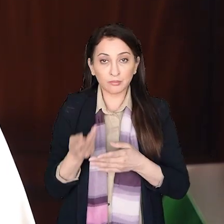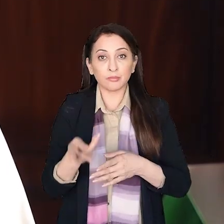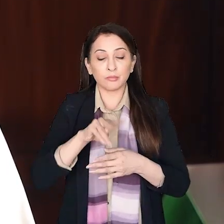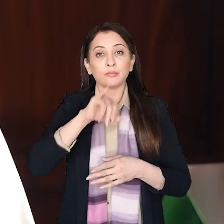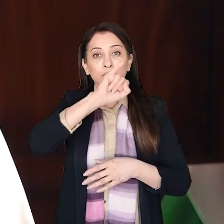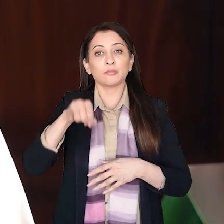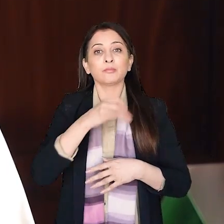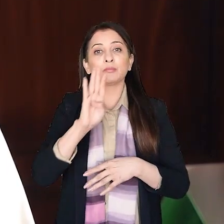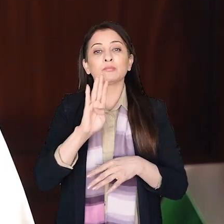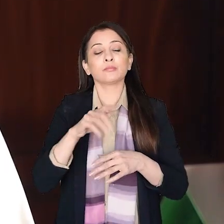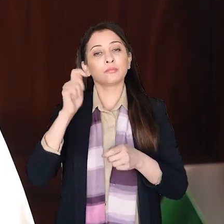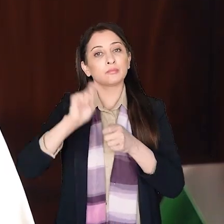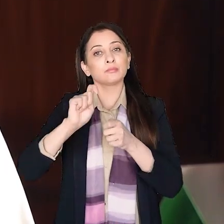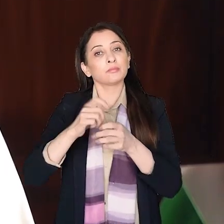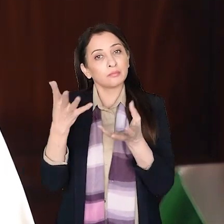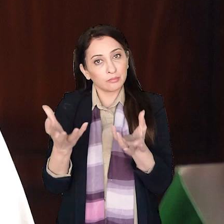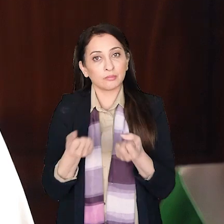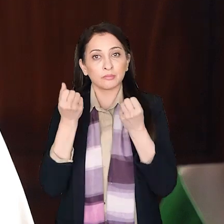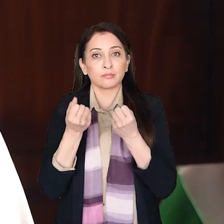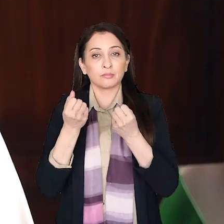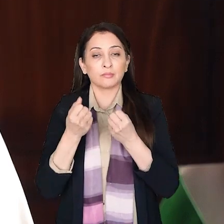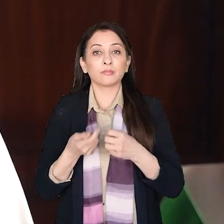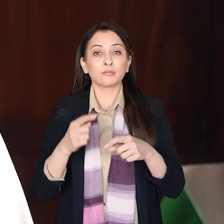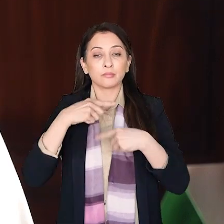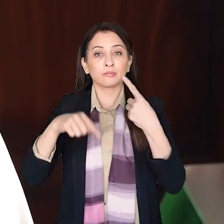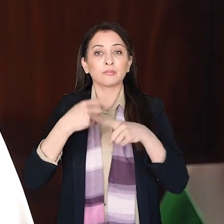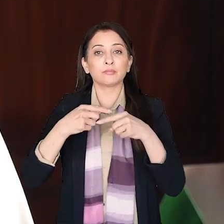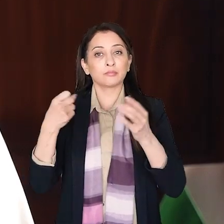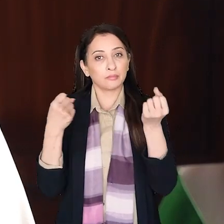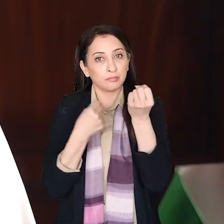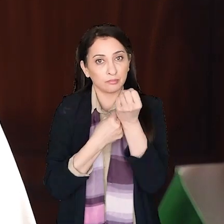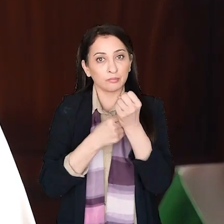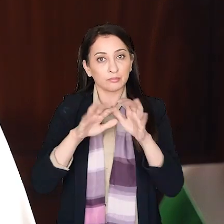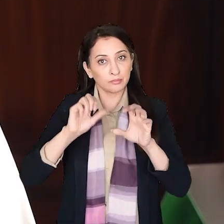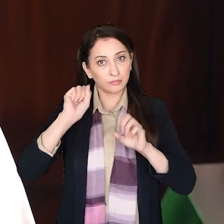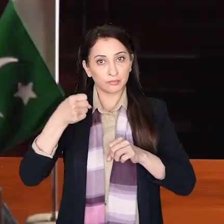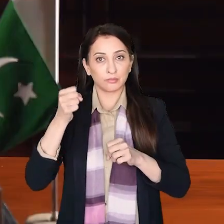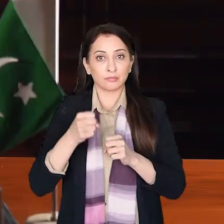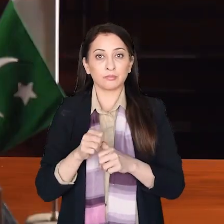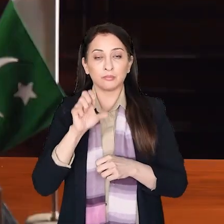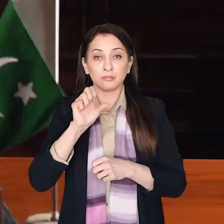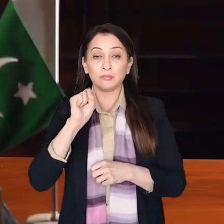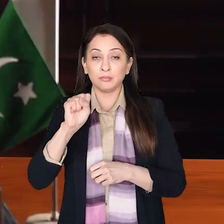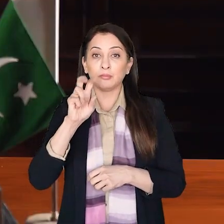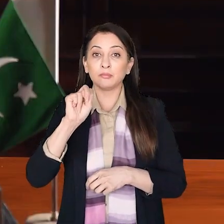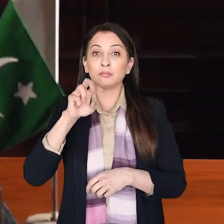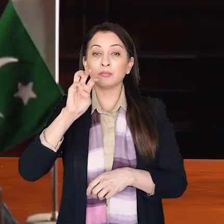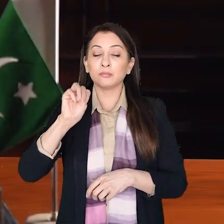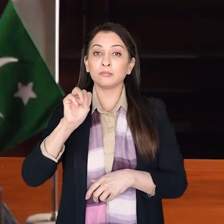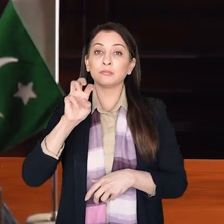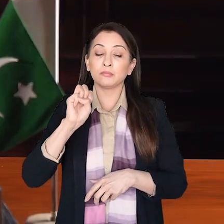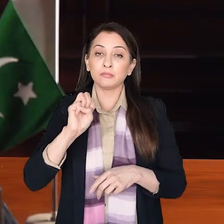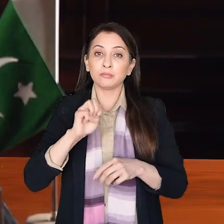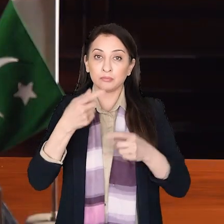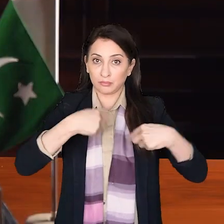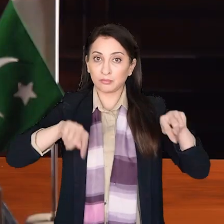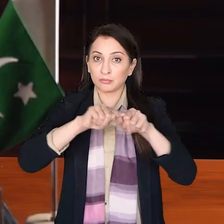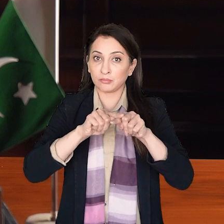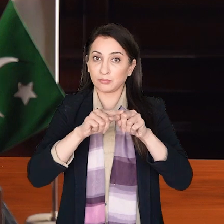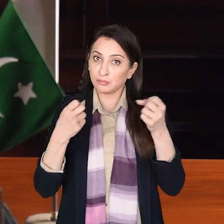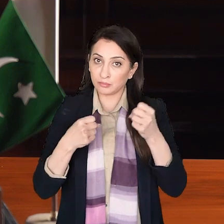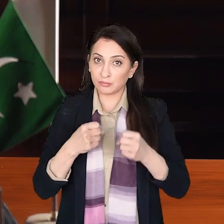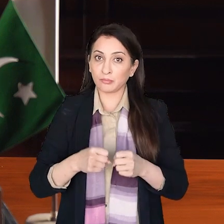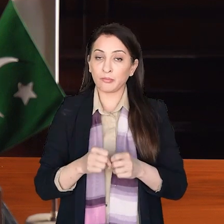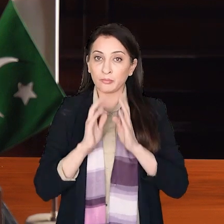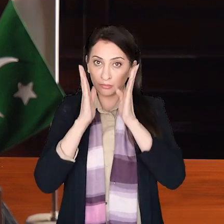more jobs, focus on more import substitution in the nation, focus on the SME sectors, and focus